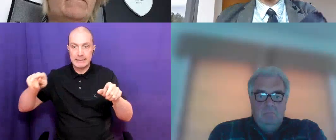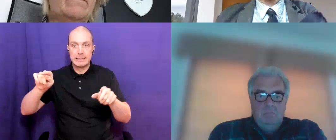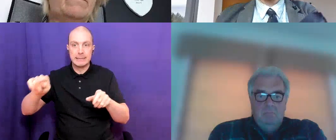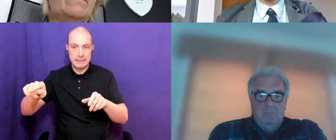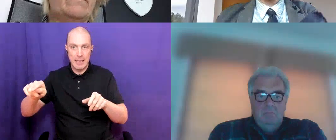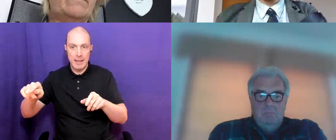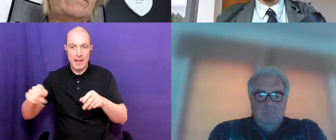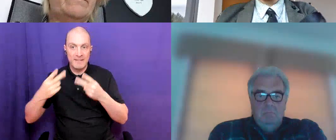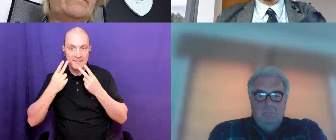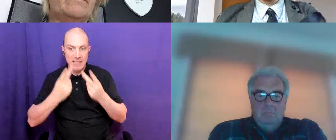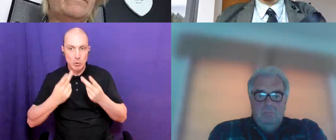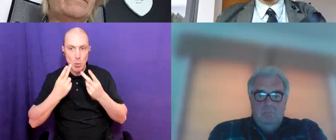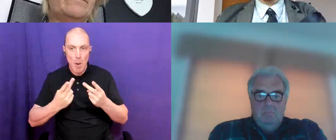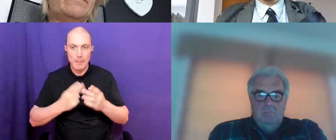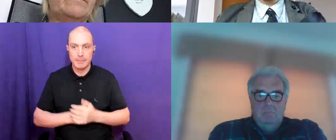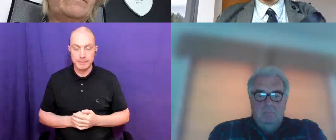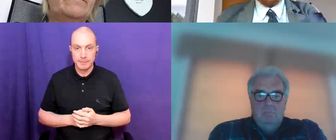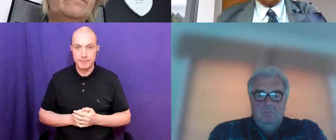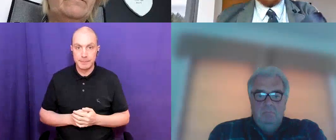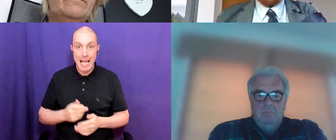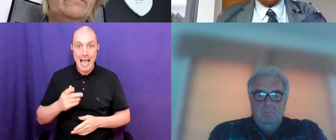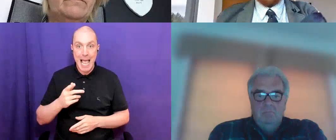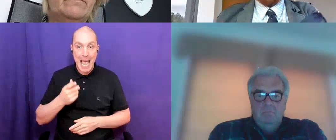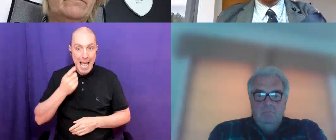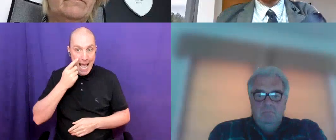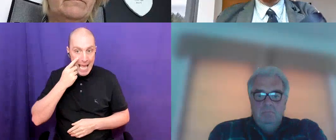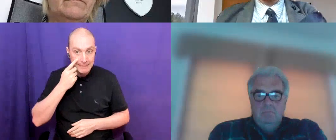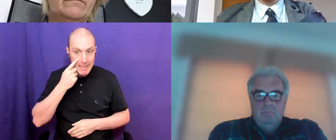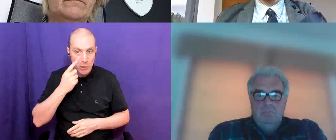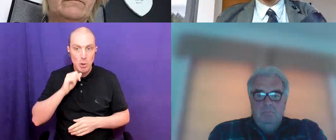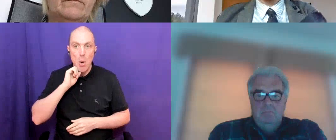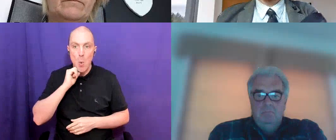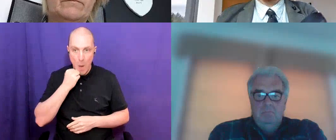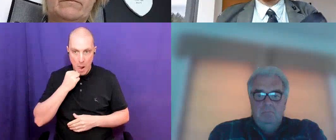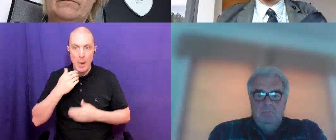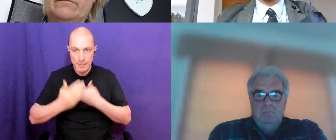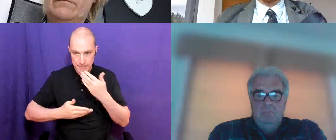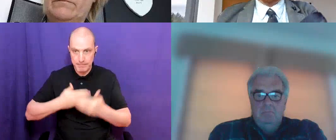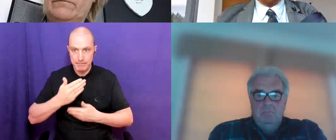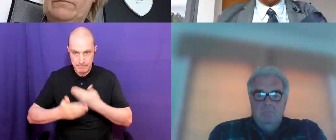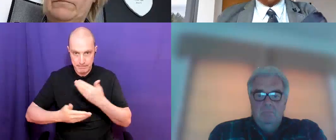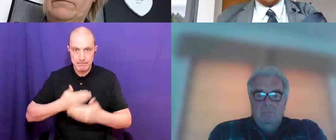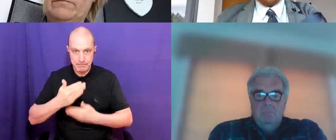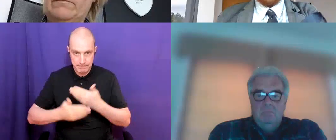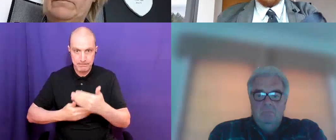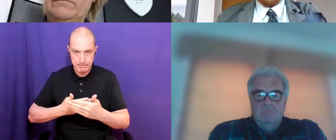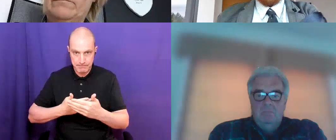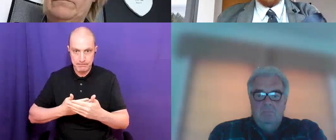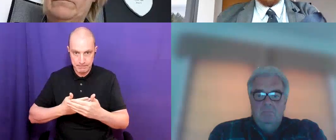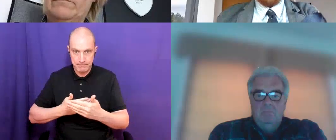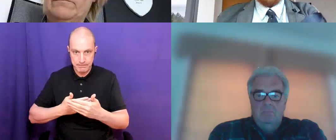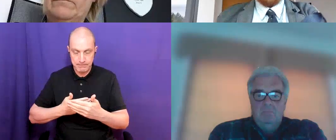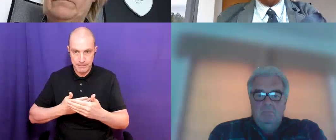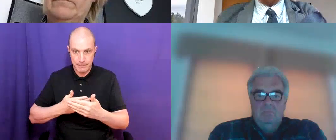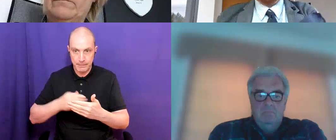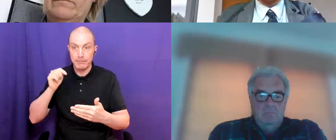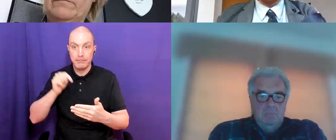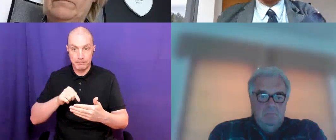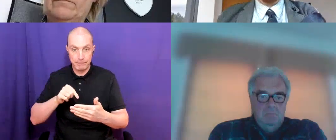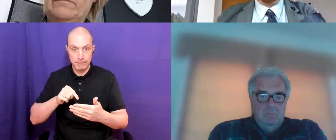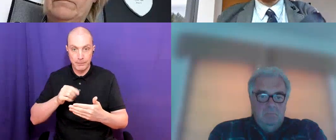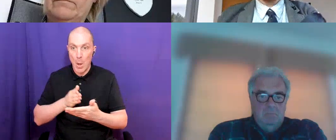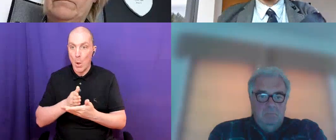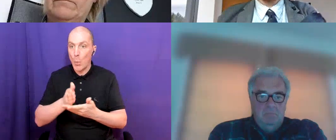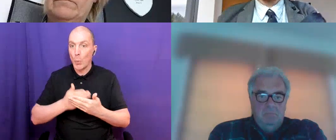inspector will visit the polling places to support poll staff, and the election team will be available to assist throughout the